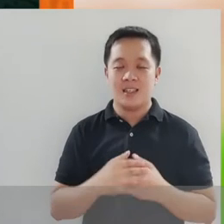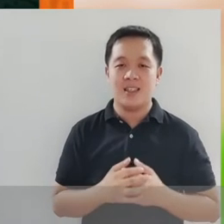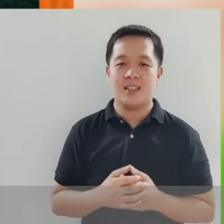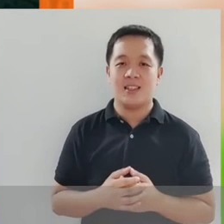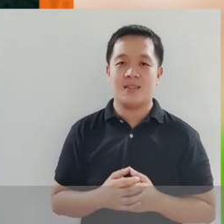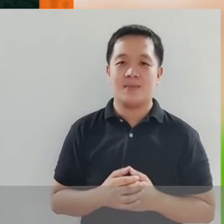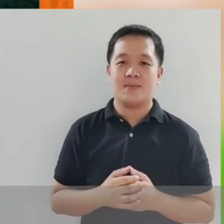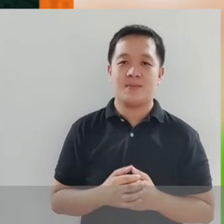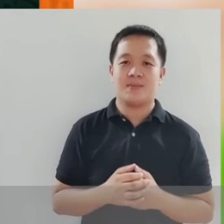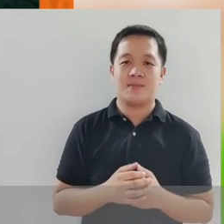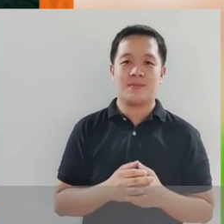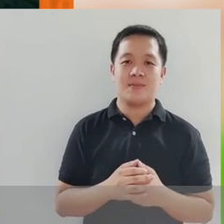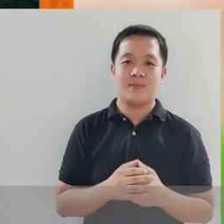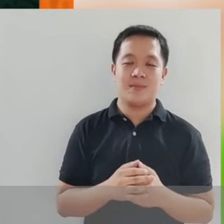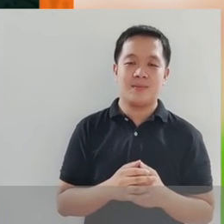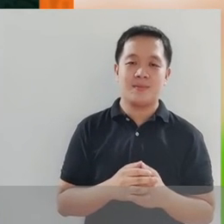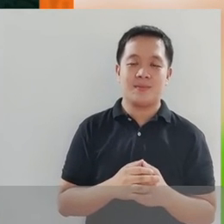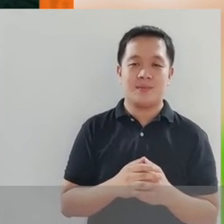S-H-A-R-K.